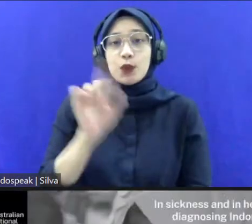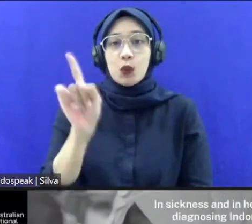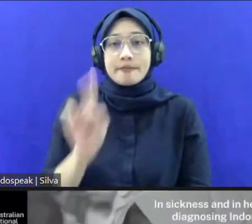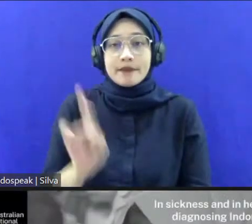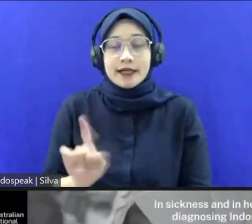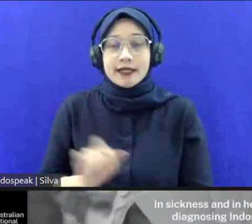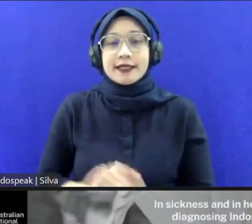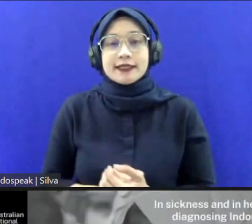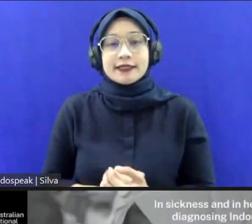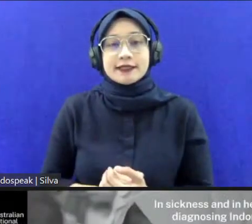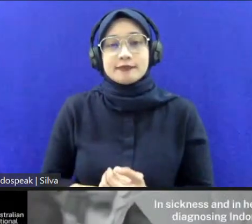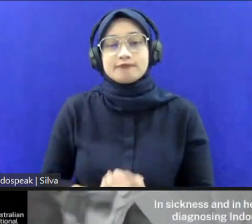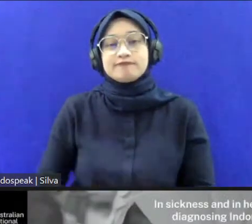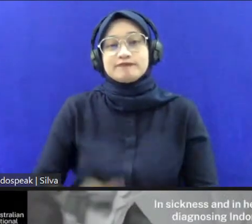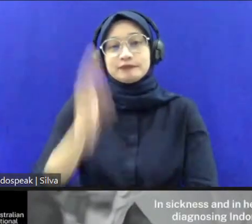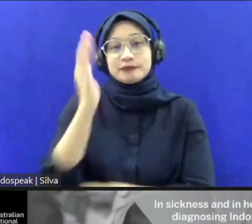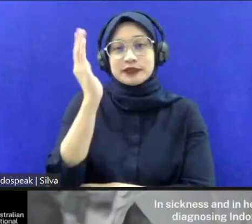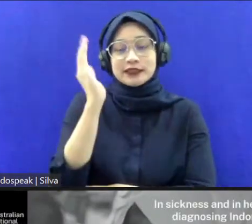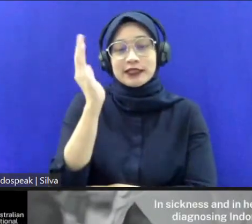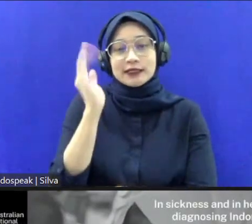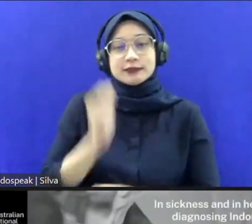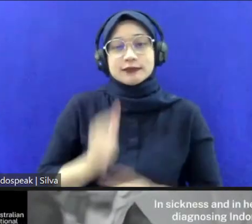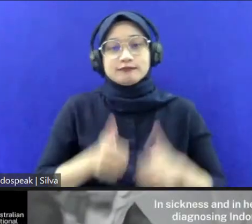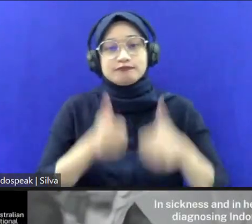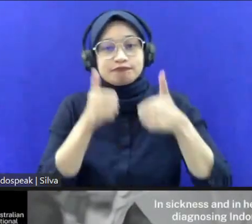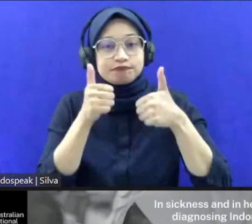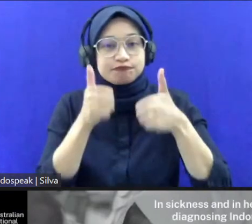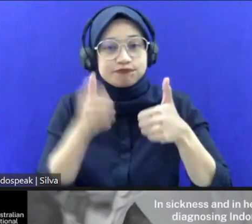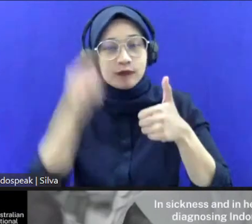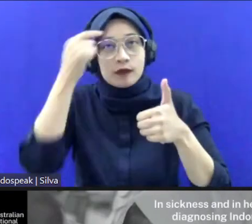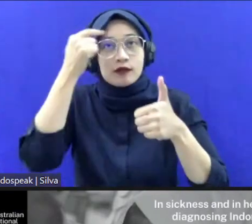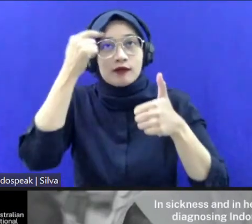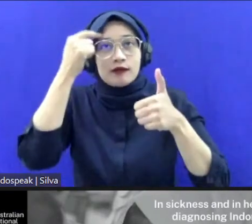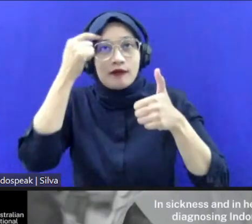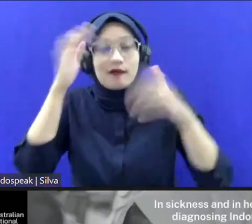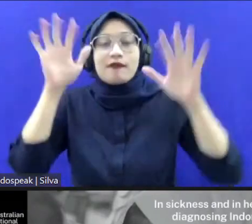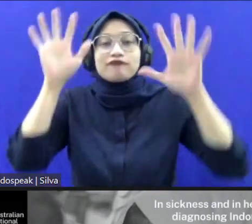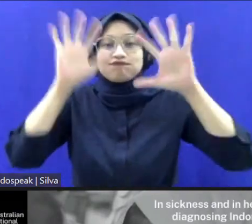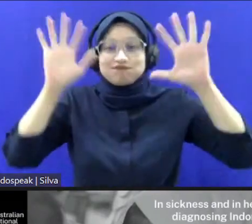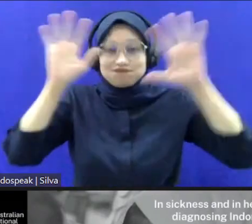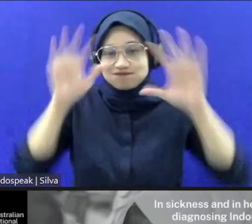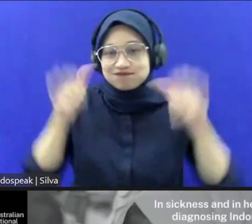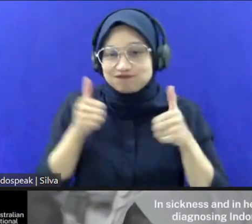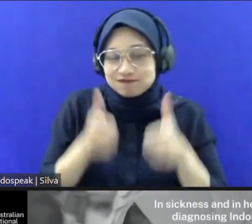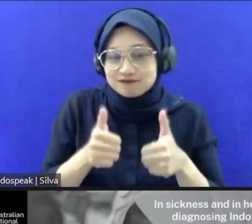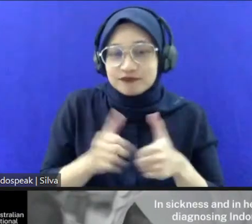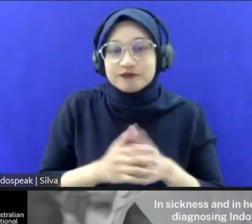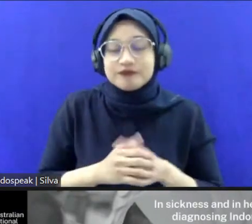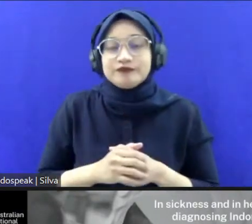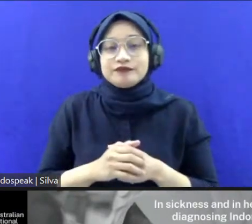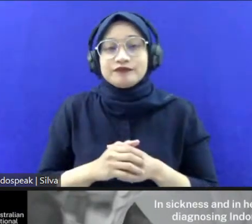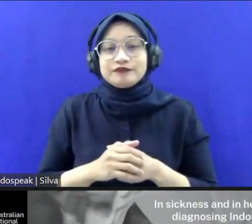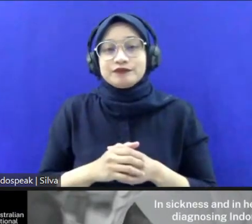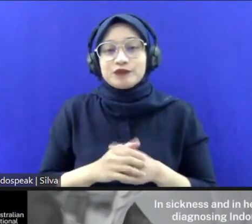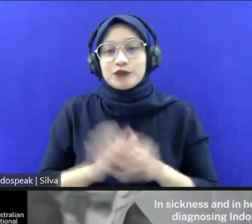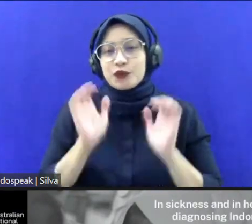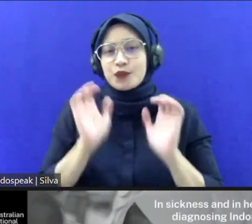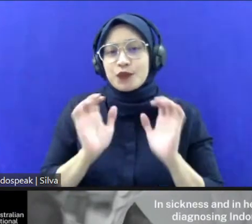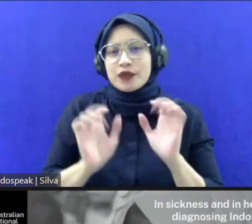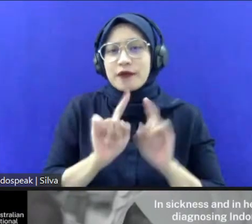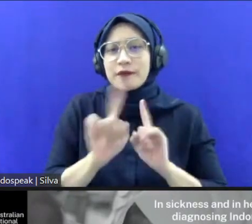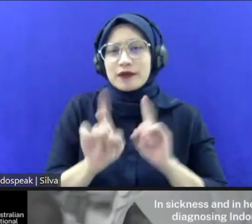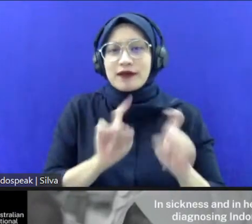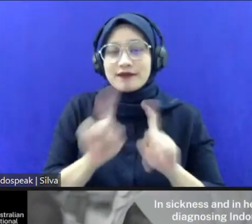very great presentation and thought-provoking. I believe we will have very much questions after this,